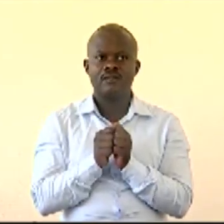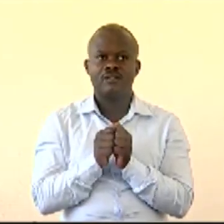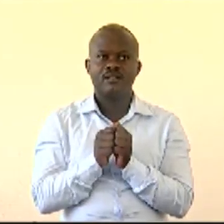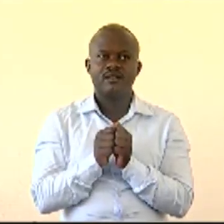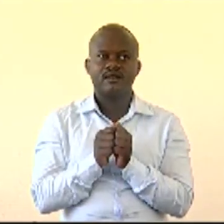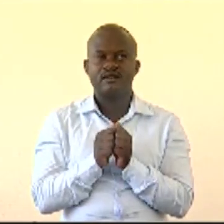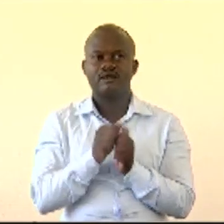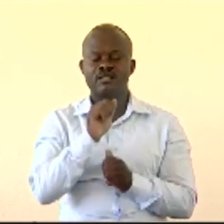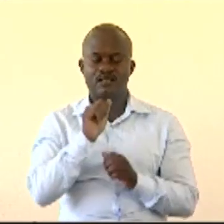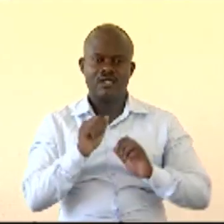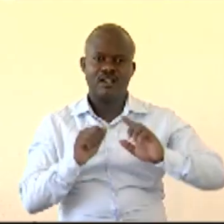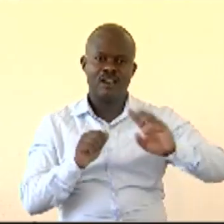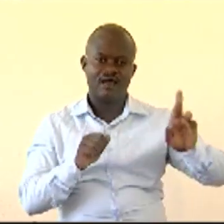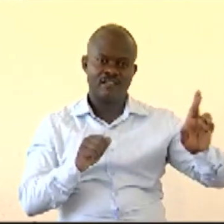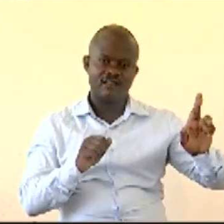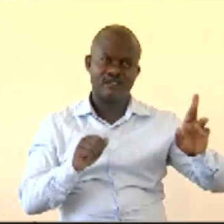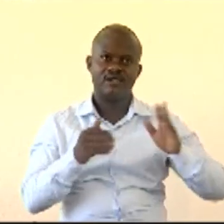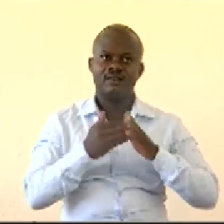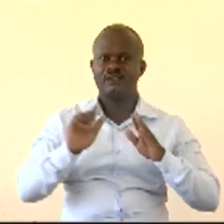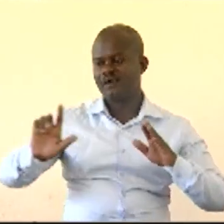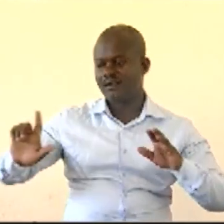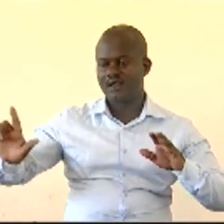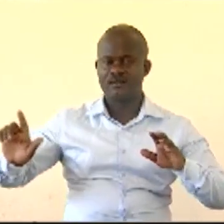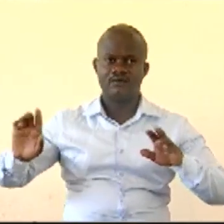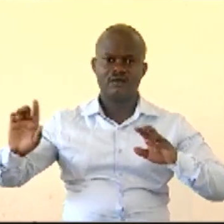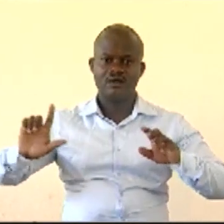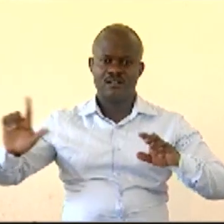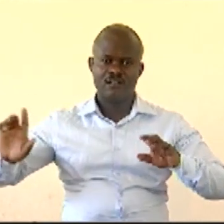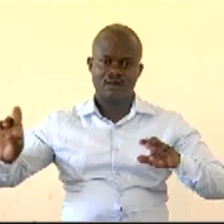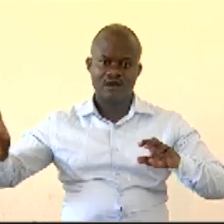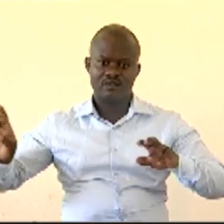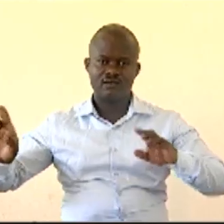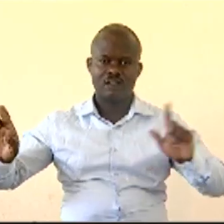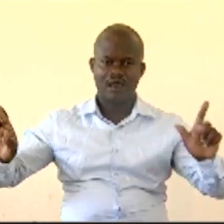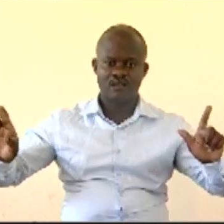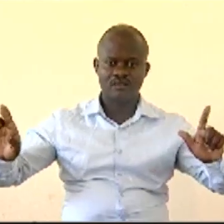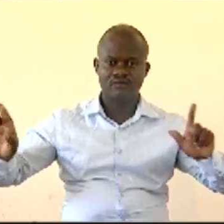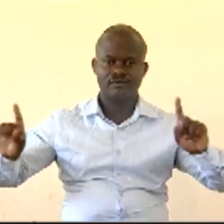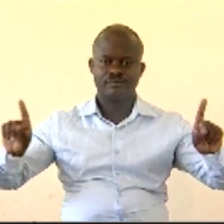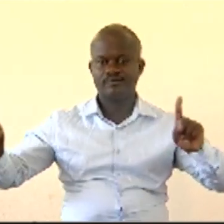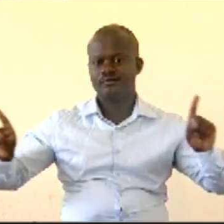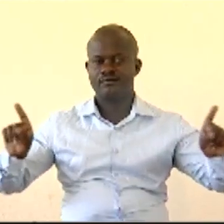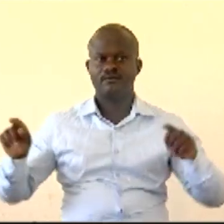left-hand side, and this is the right-hand side. Here we have products.